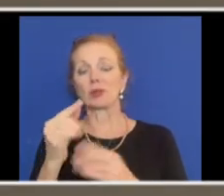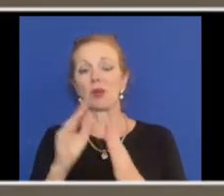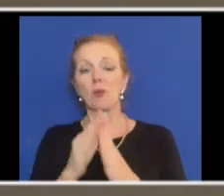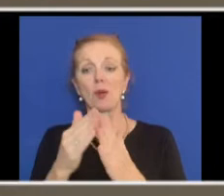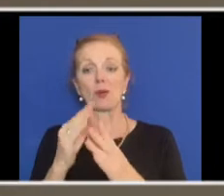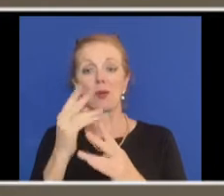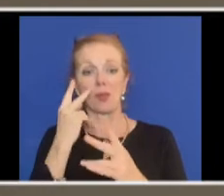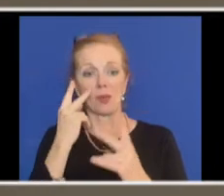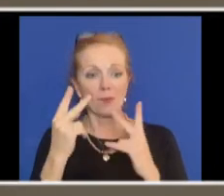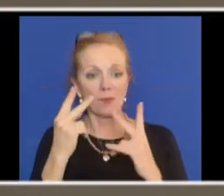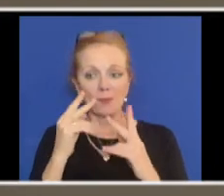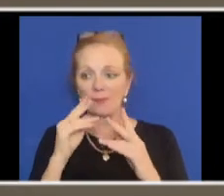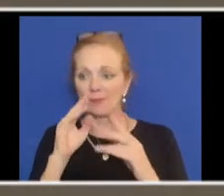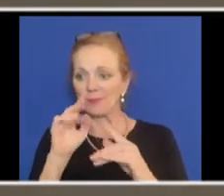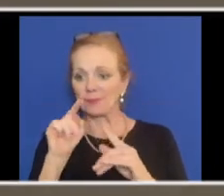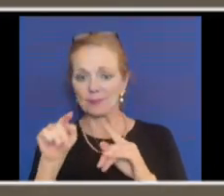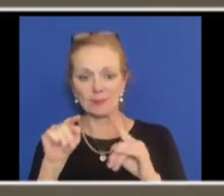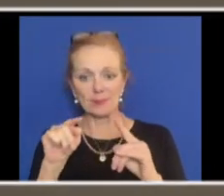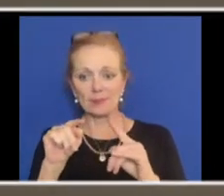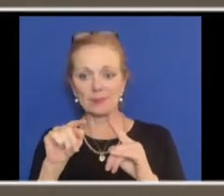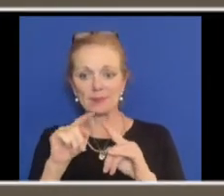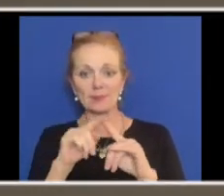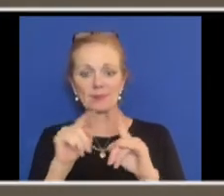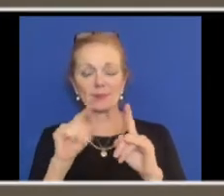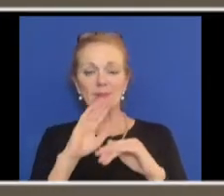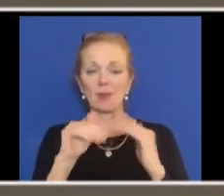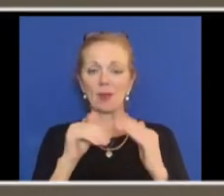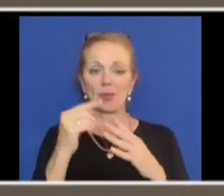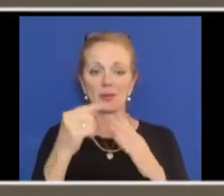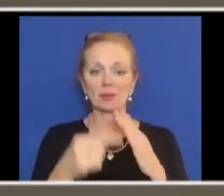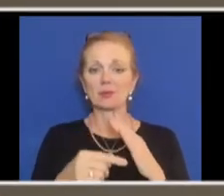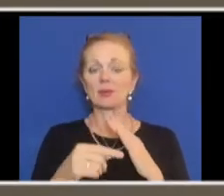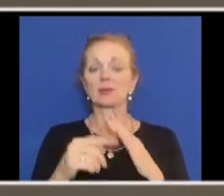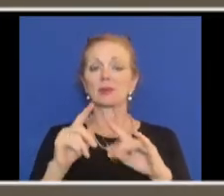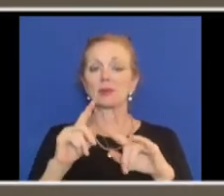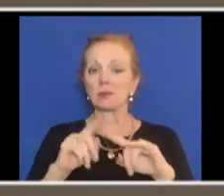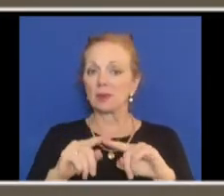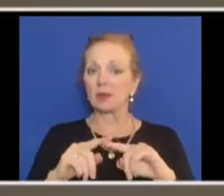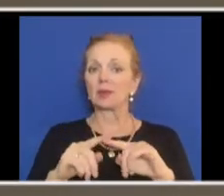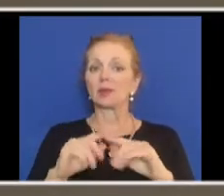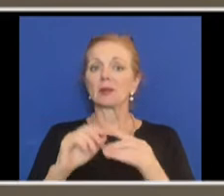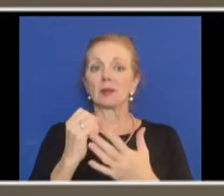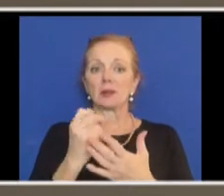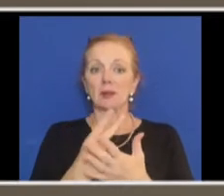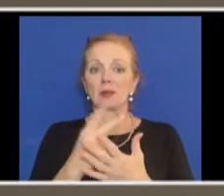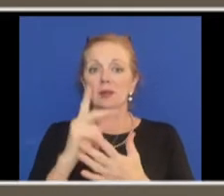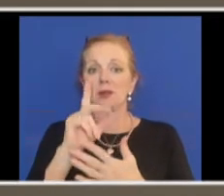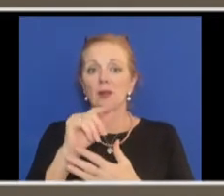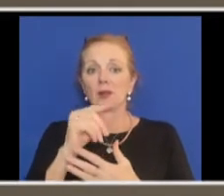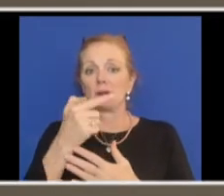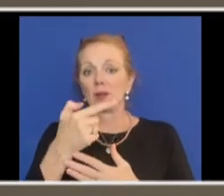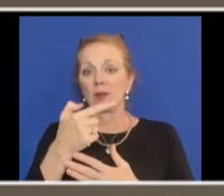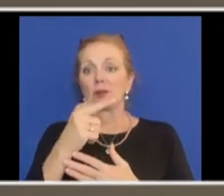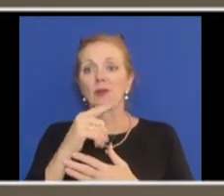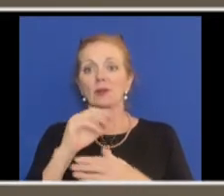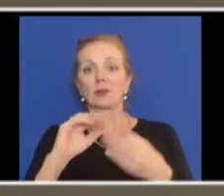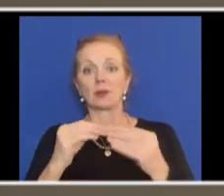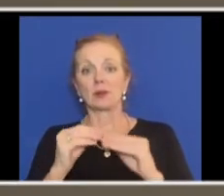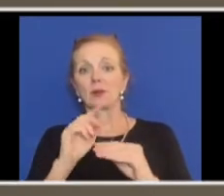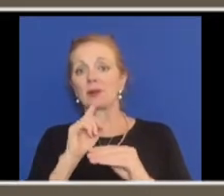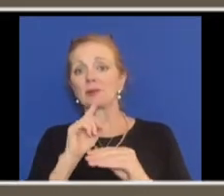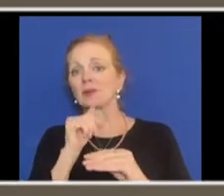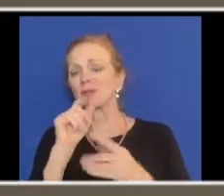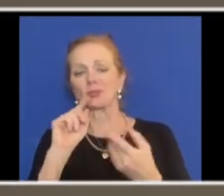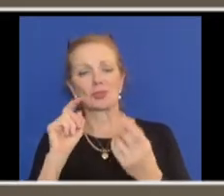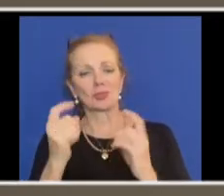look at this however there are all these that are pending and approved in 2021 the numbers aren't really